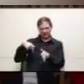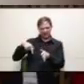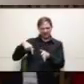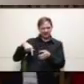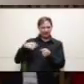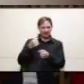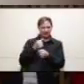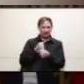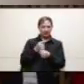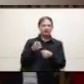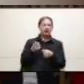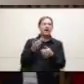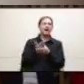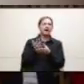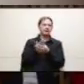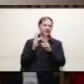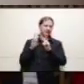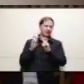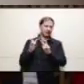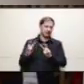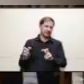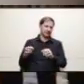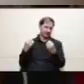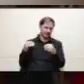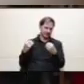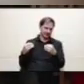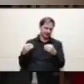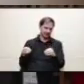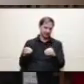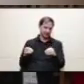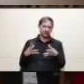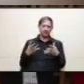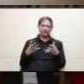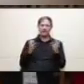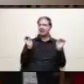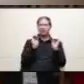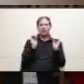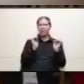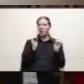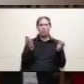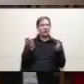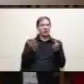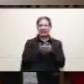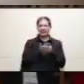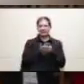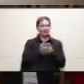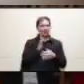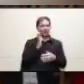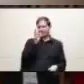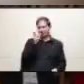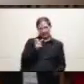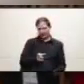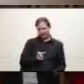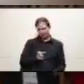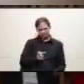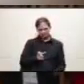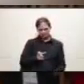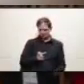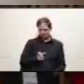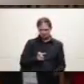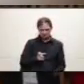the case is still under investigation. There is no case that is open for the speaker.